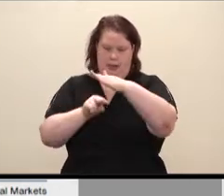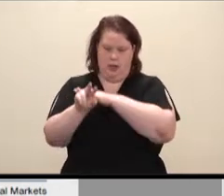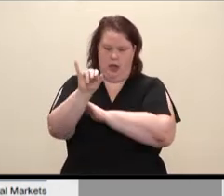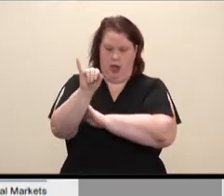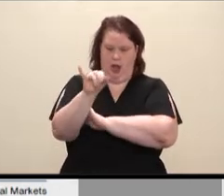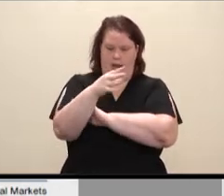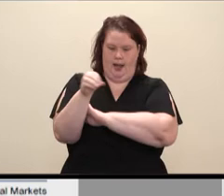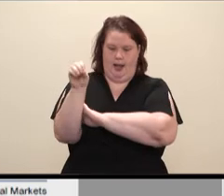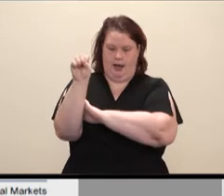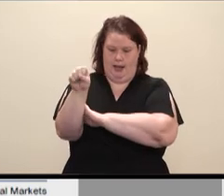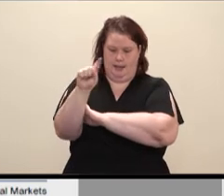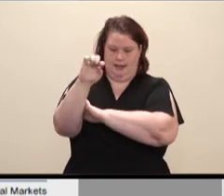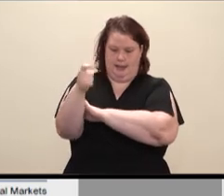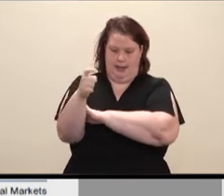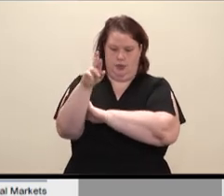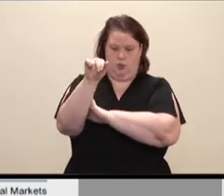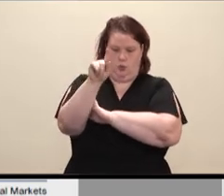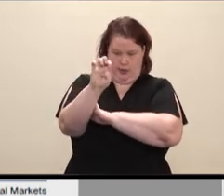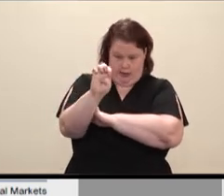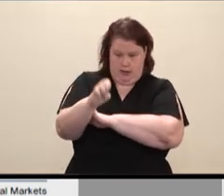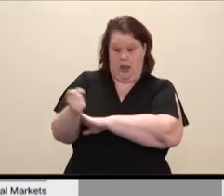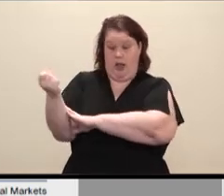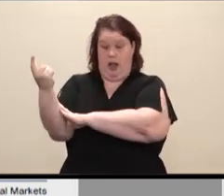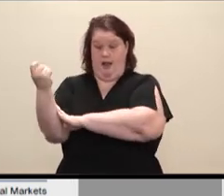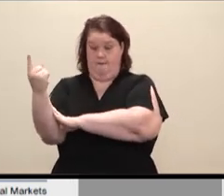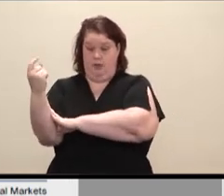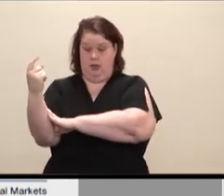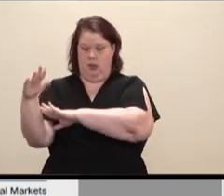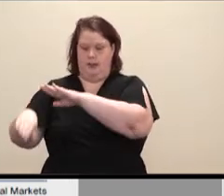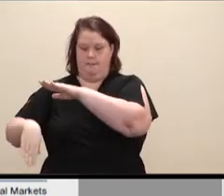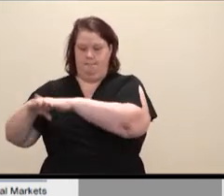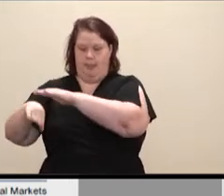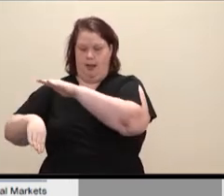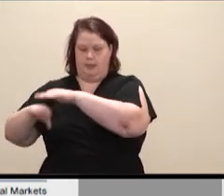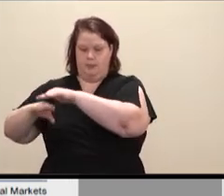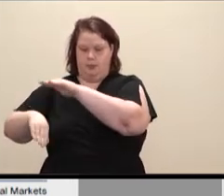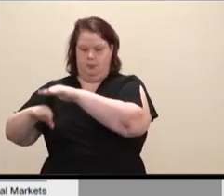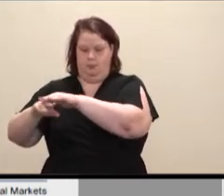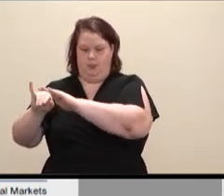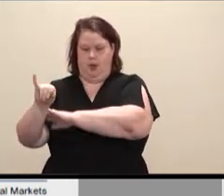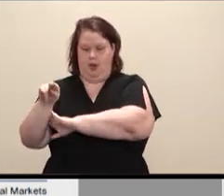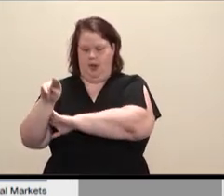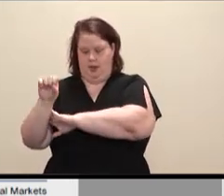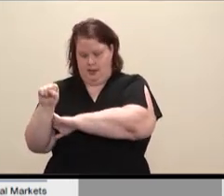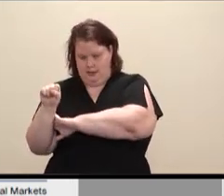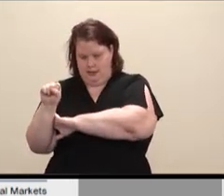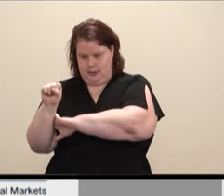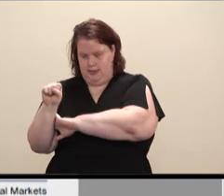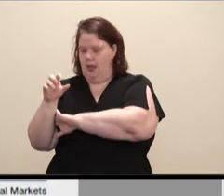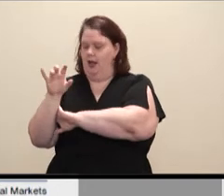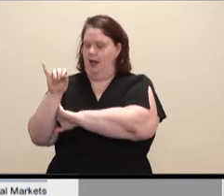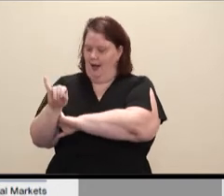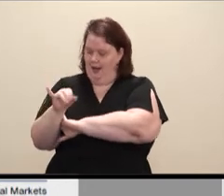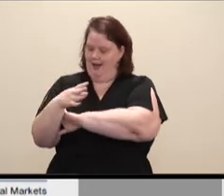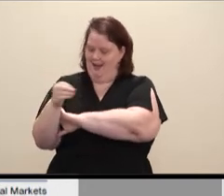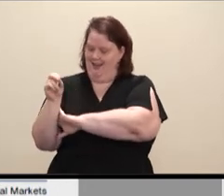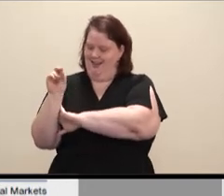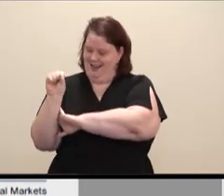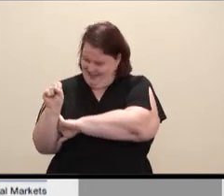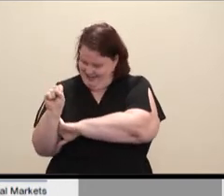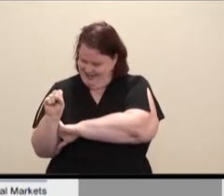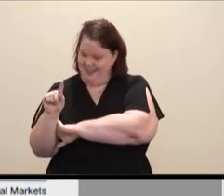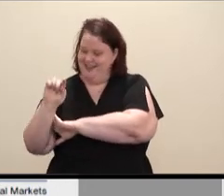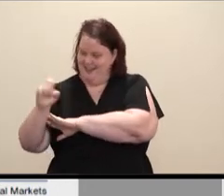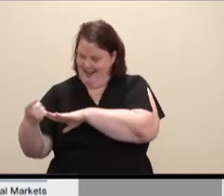bond program, and then column 11 just shows you that maximum INS tax rate increase. This particular